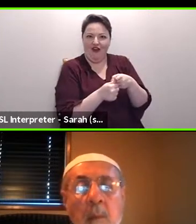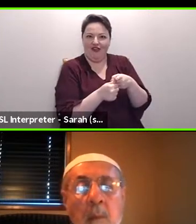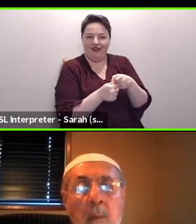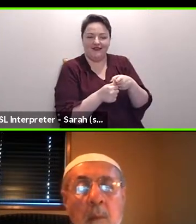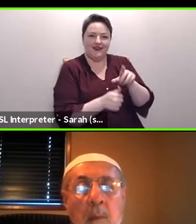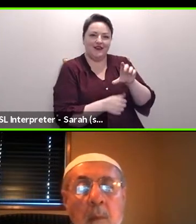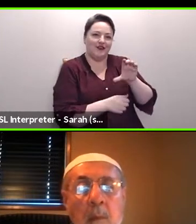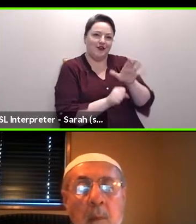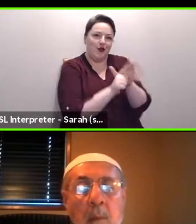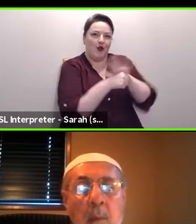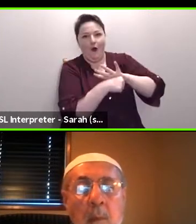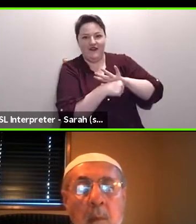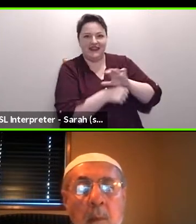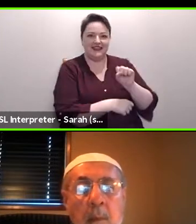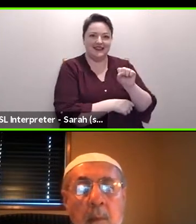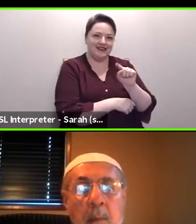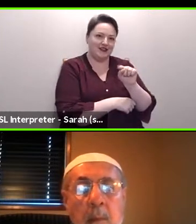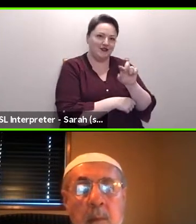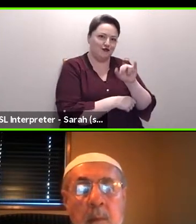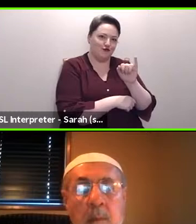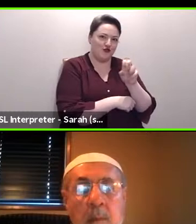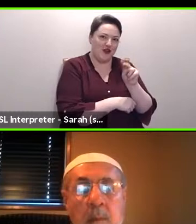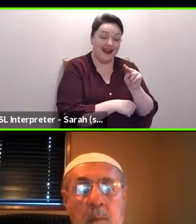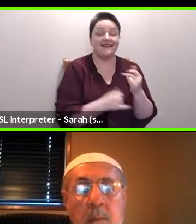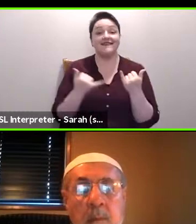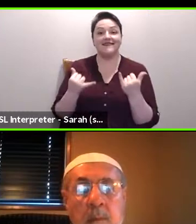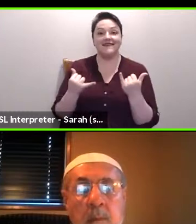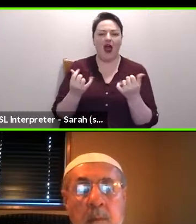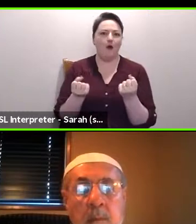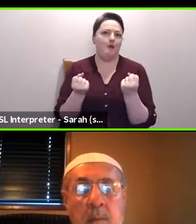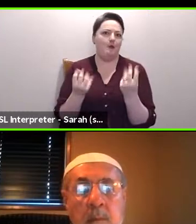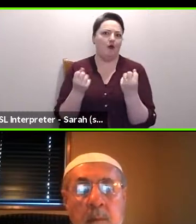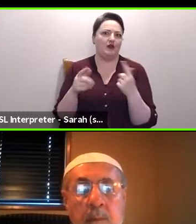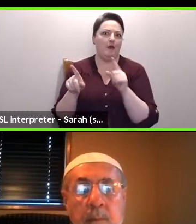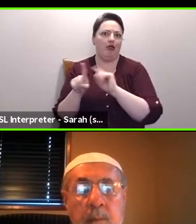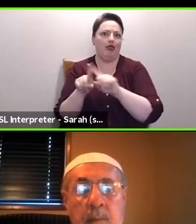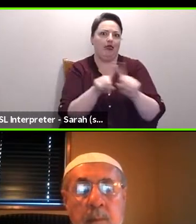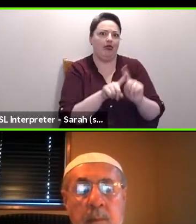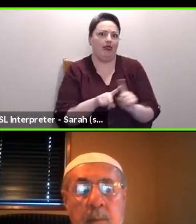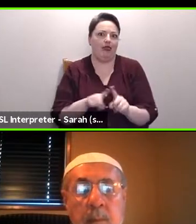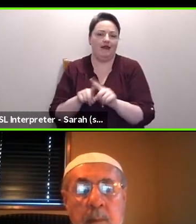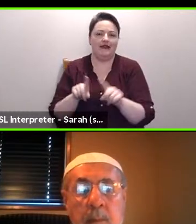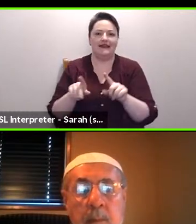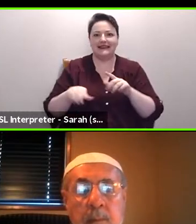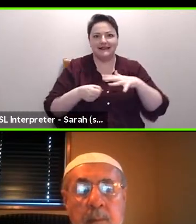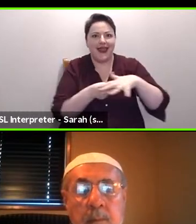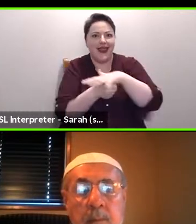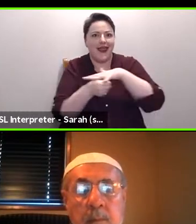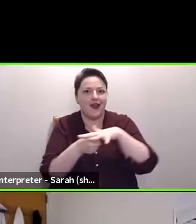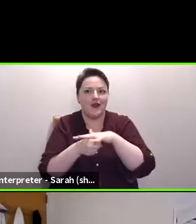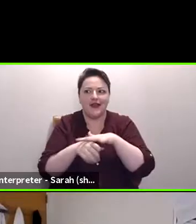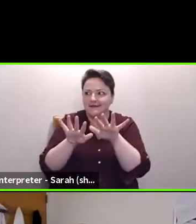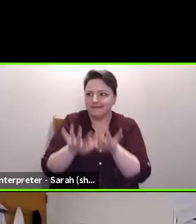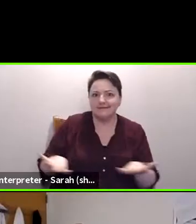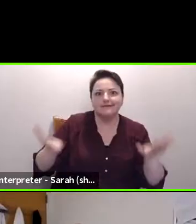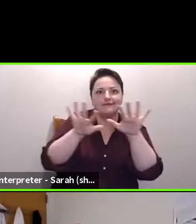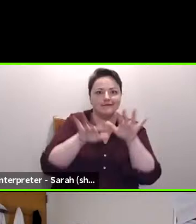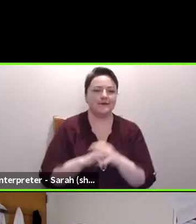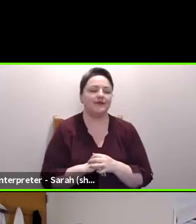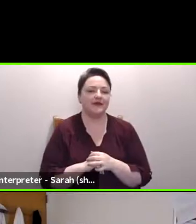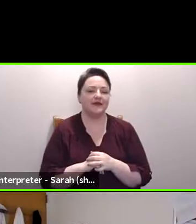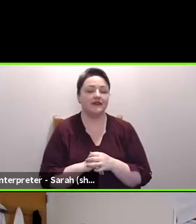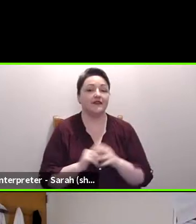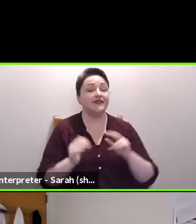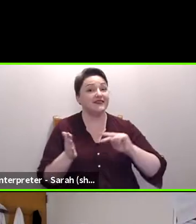And, now we have multiple variants circulating out there in different places. And so, there may need to be sort